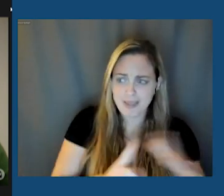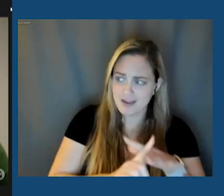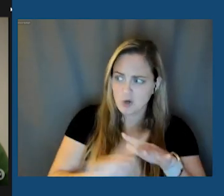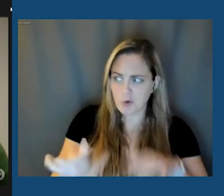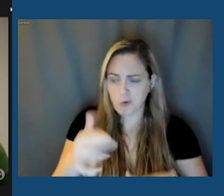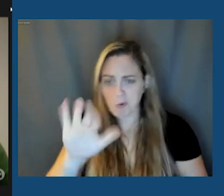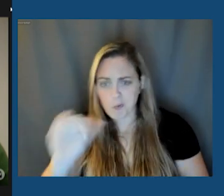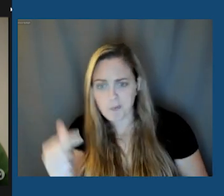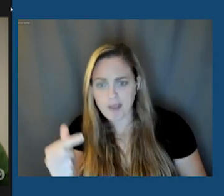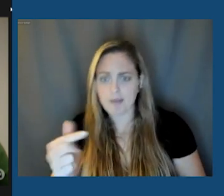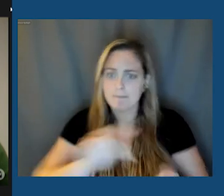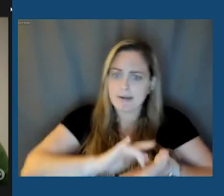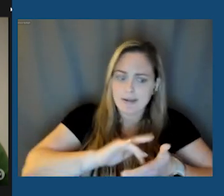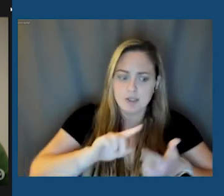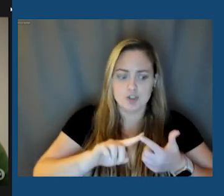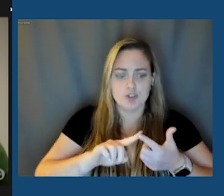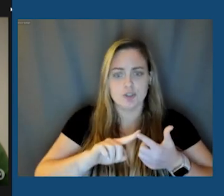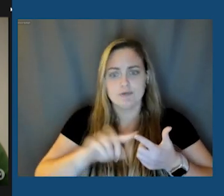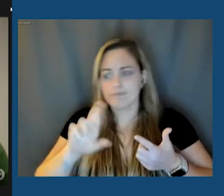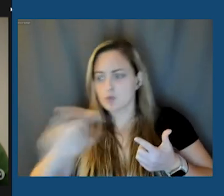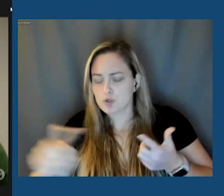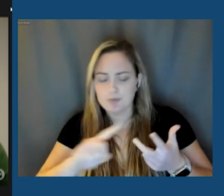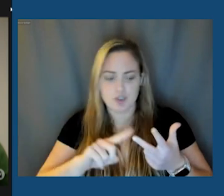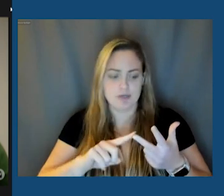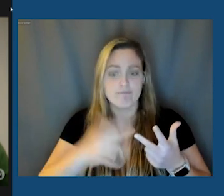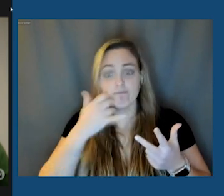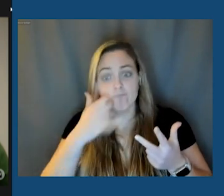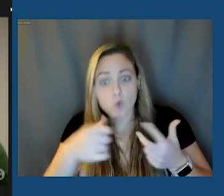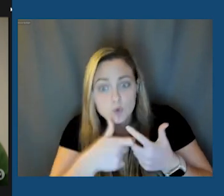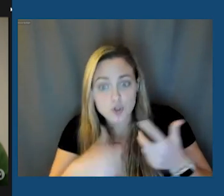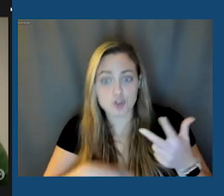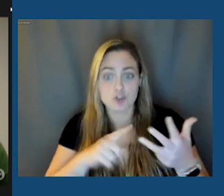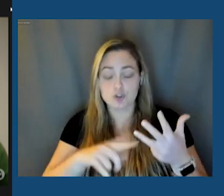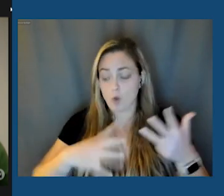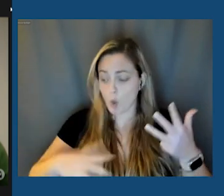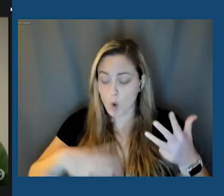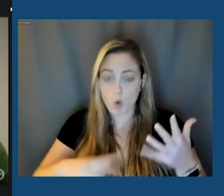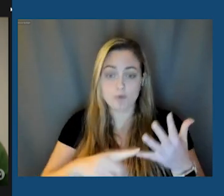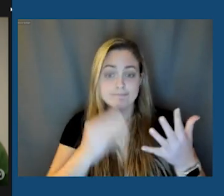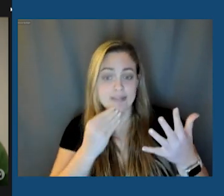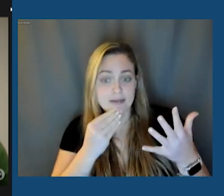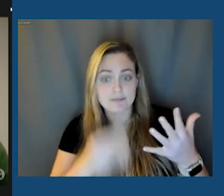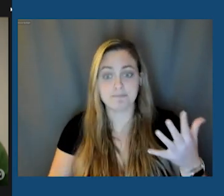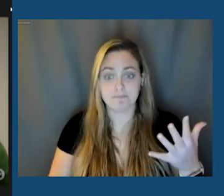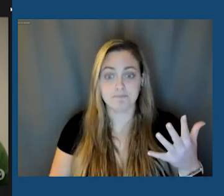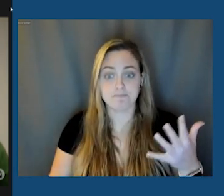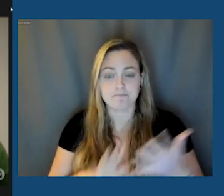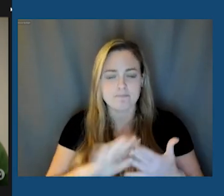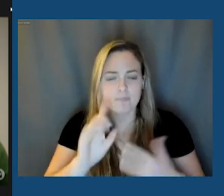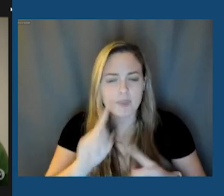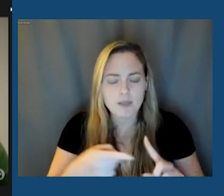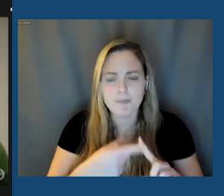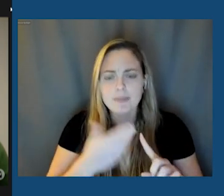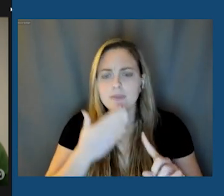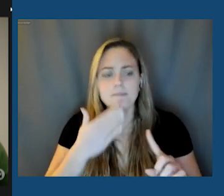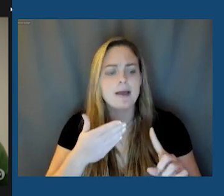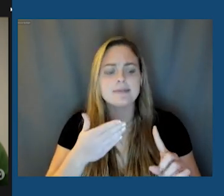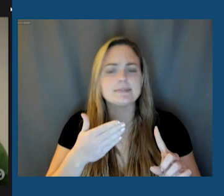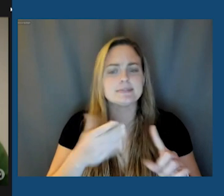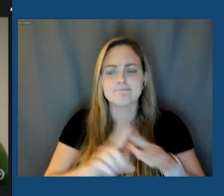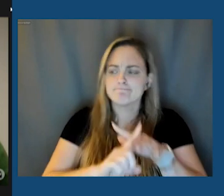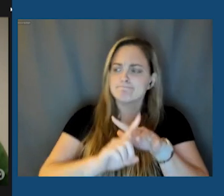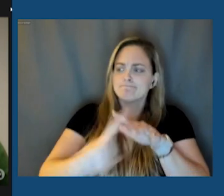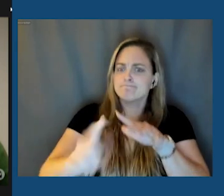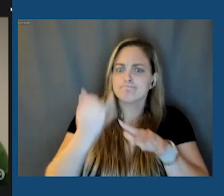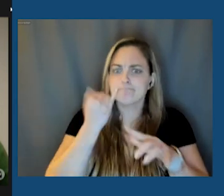your medication, your prescription, phone chargers, clothes, and snacks. Think about the best route to take in an unlikely